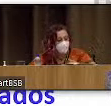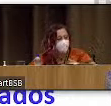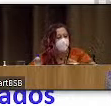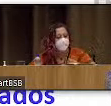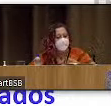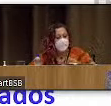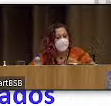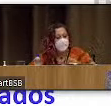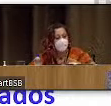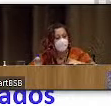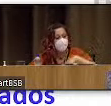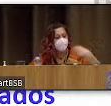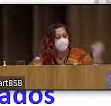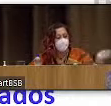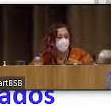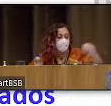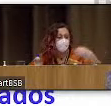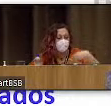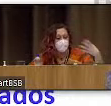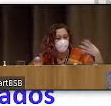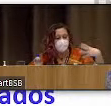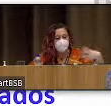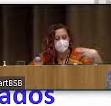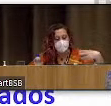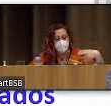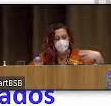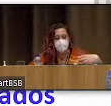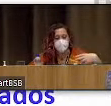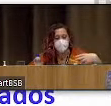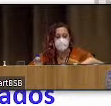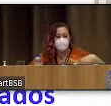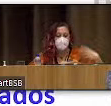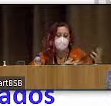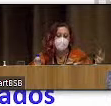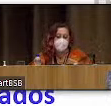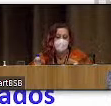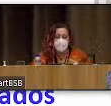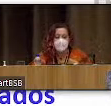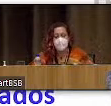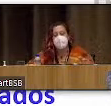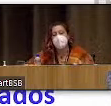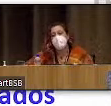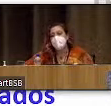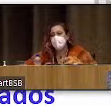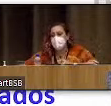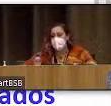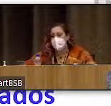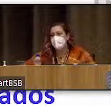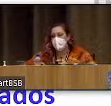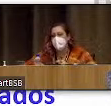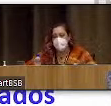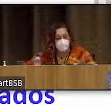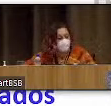helped in IMIP. It was made a comparison and a